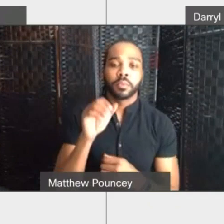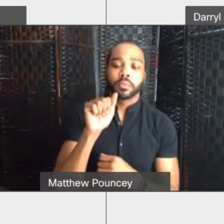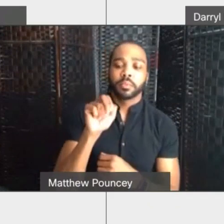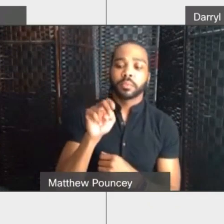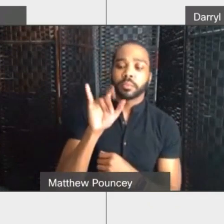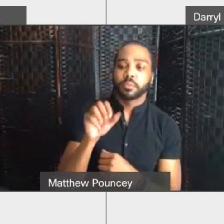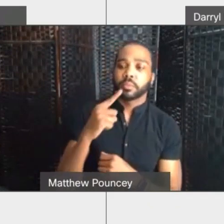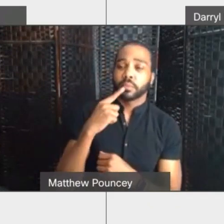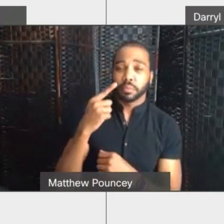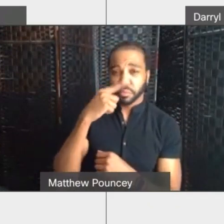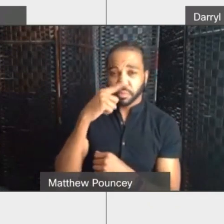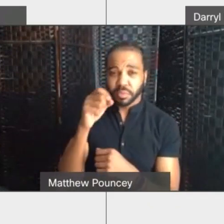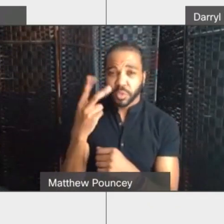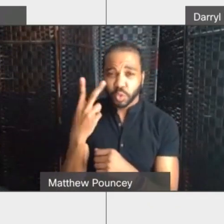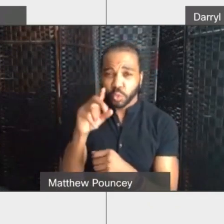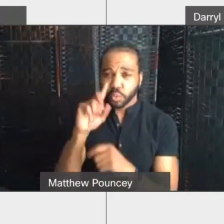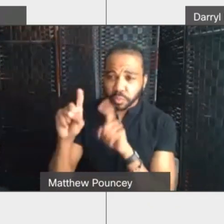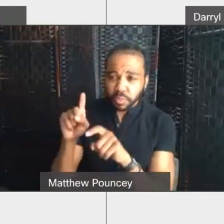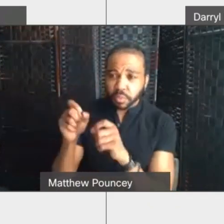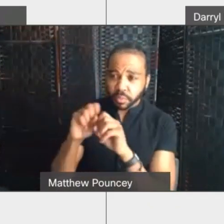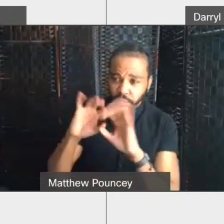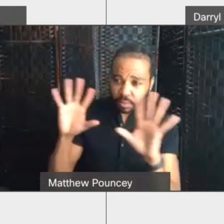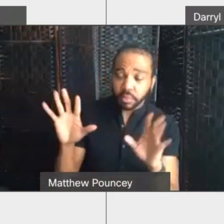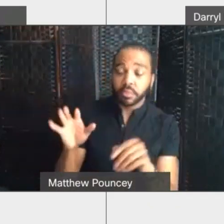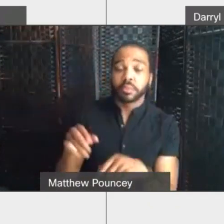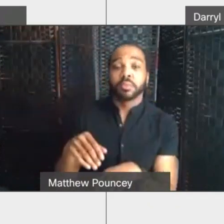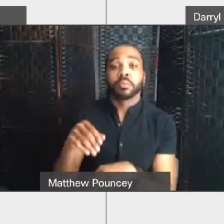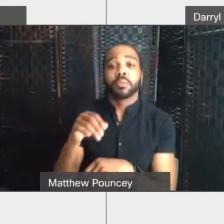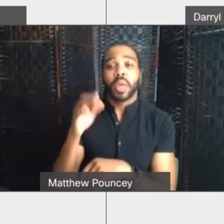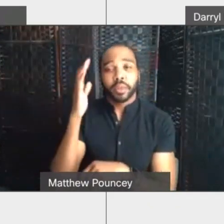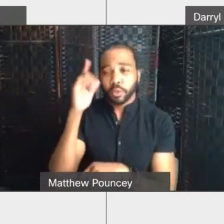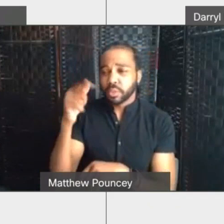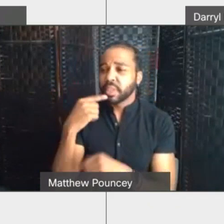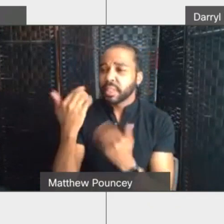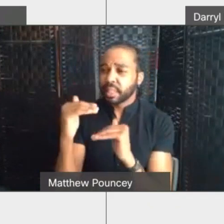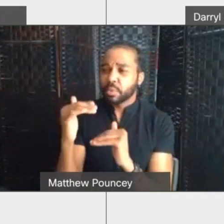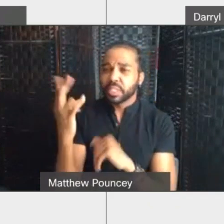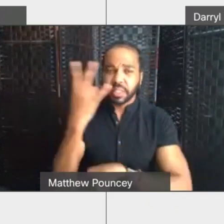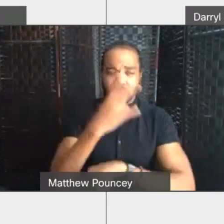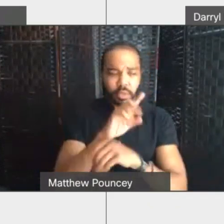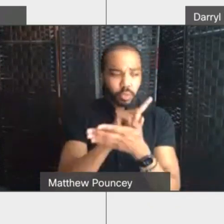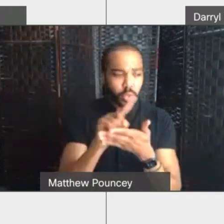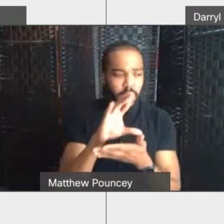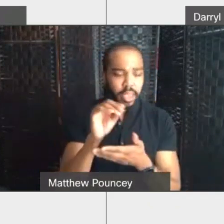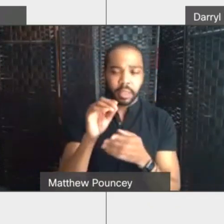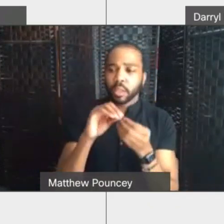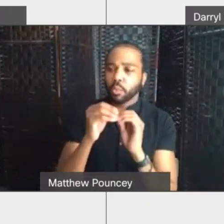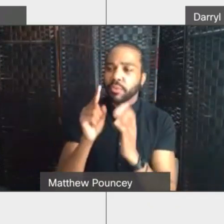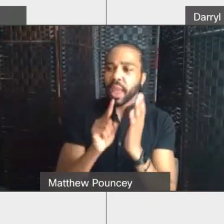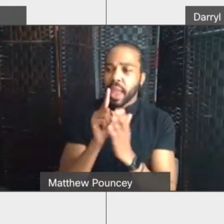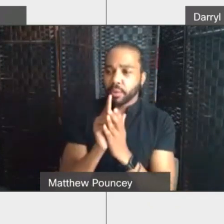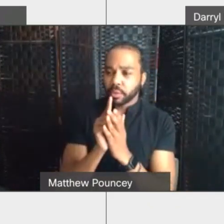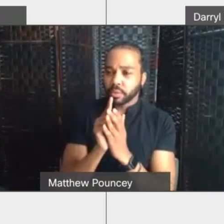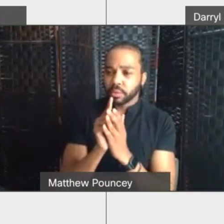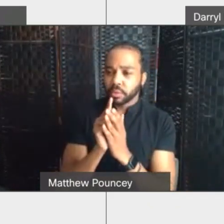One is on the IDS limit, while it can be 7 days a week, and you said the number of hours per day, but also the